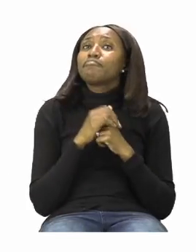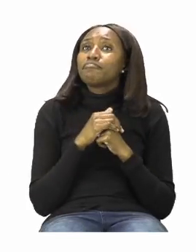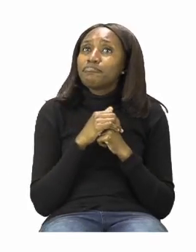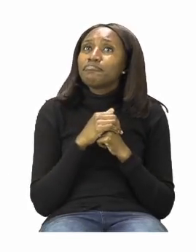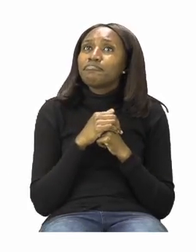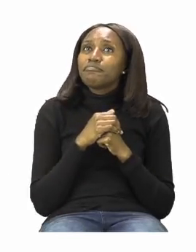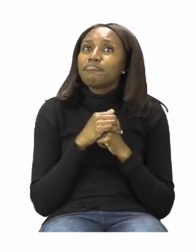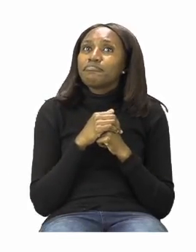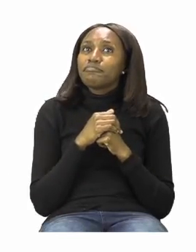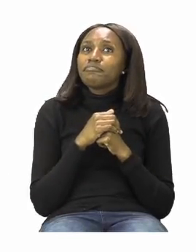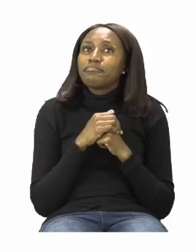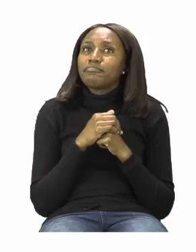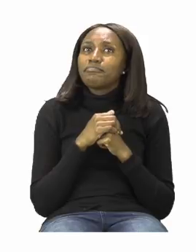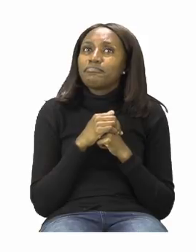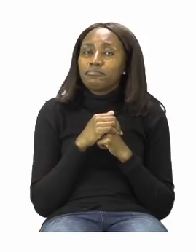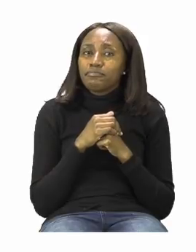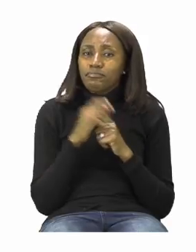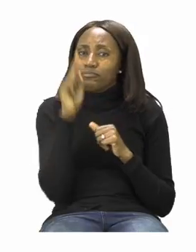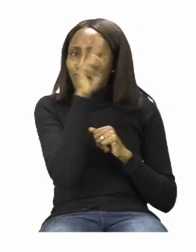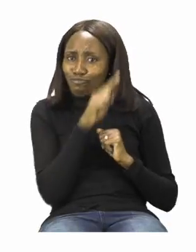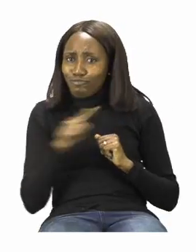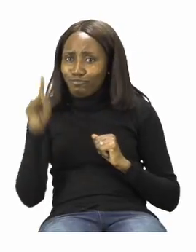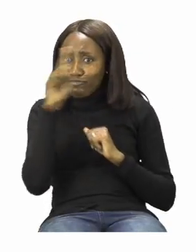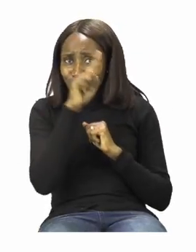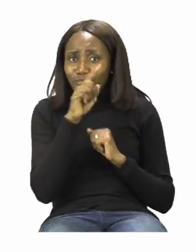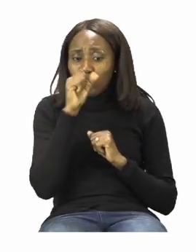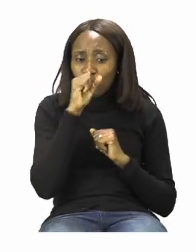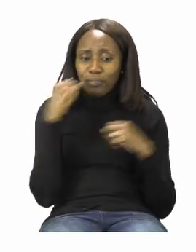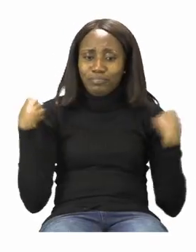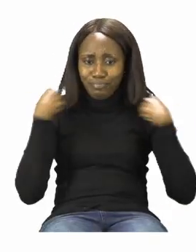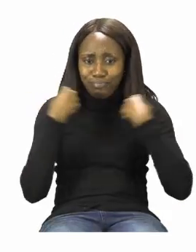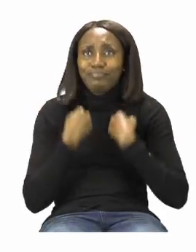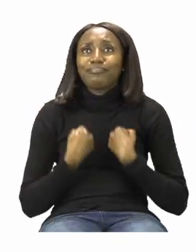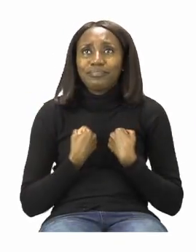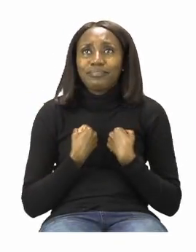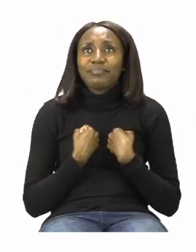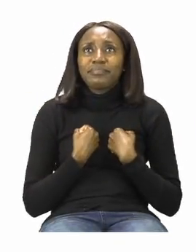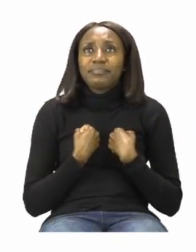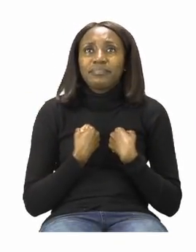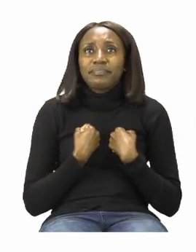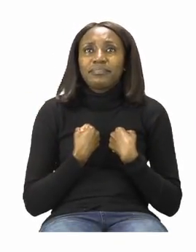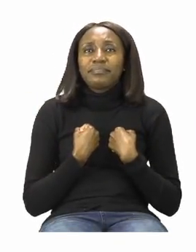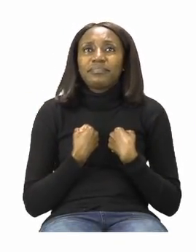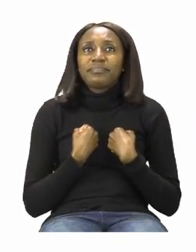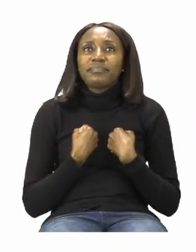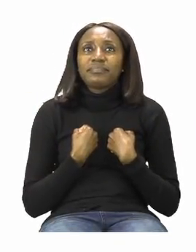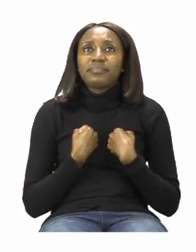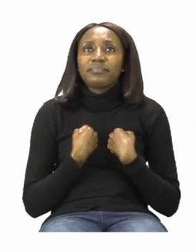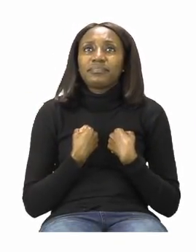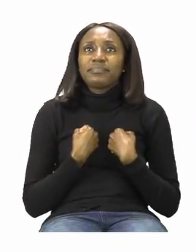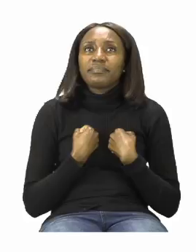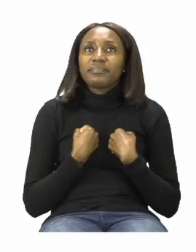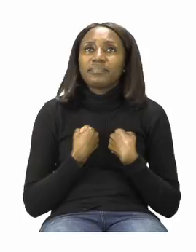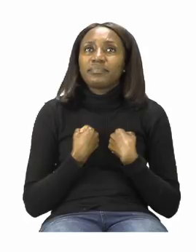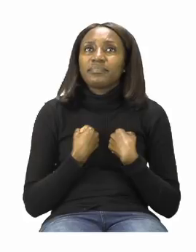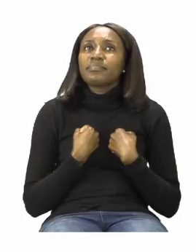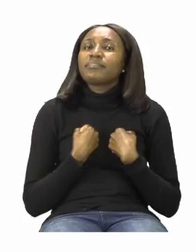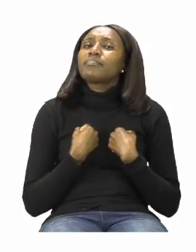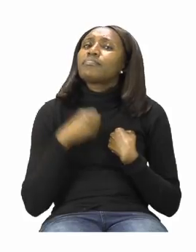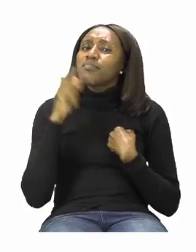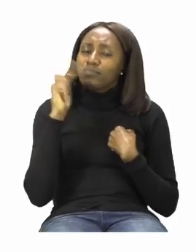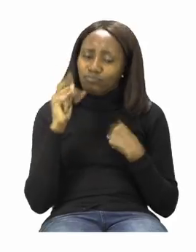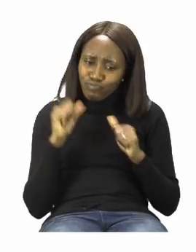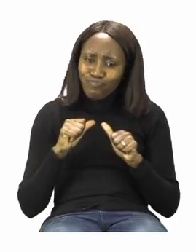please circle that one. And then you're going to circle the rest of the